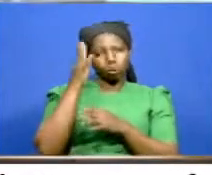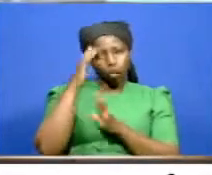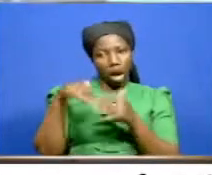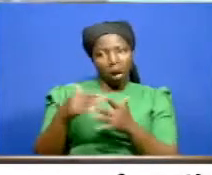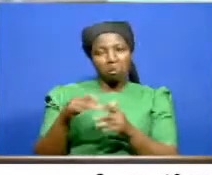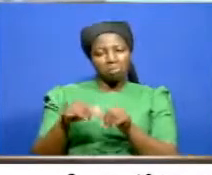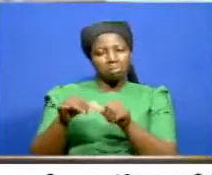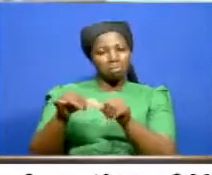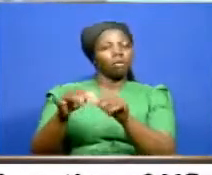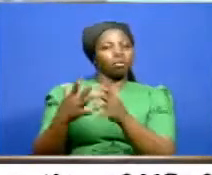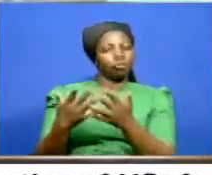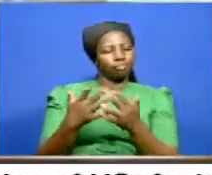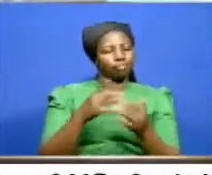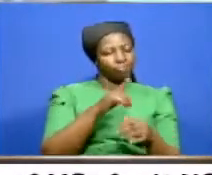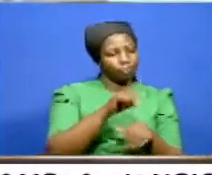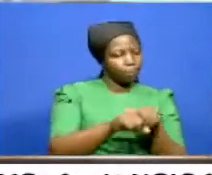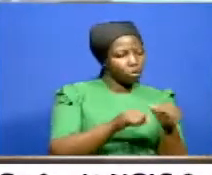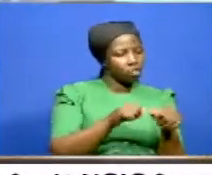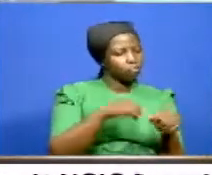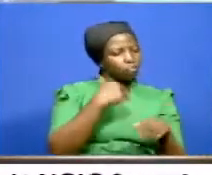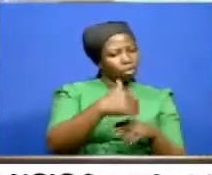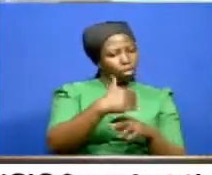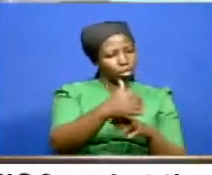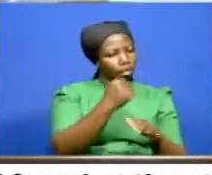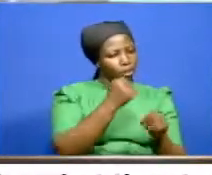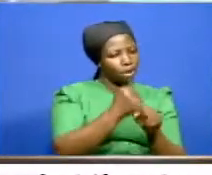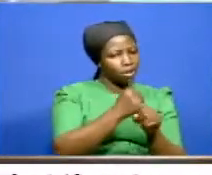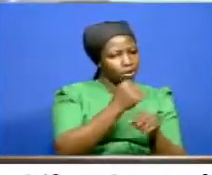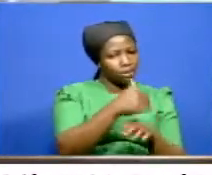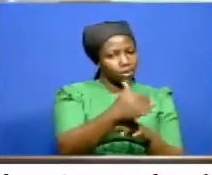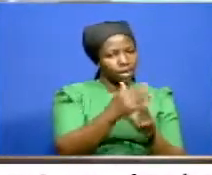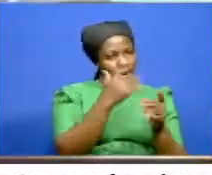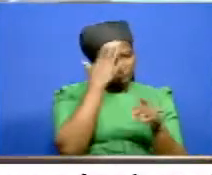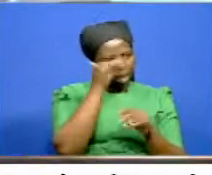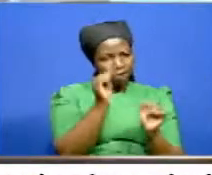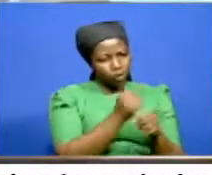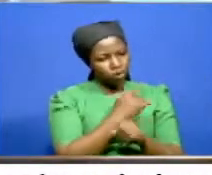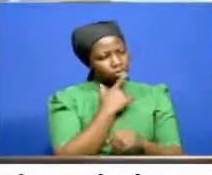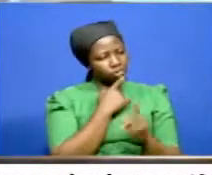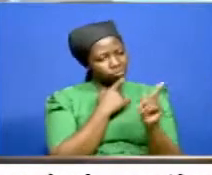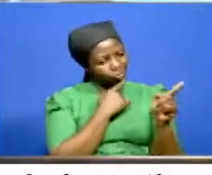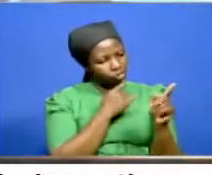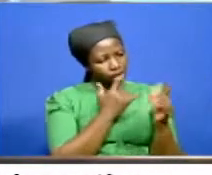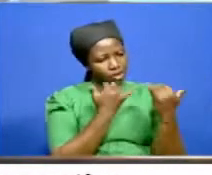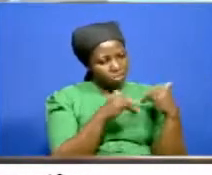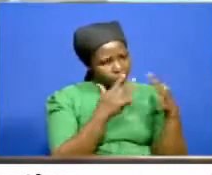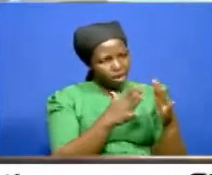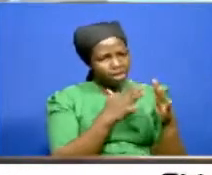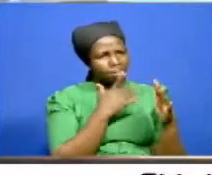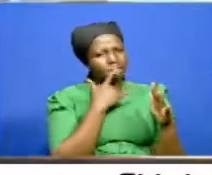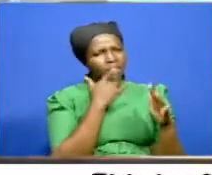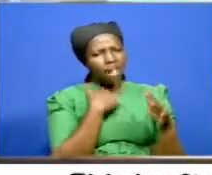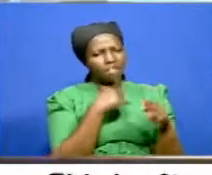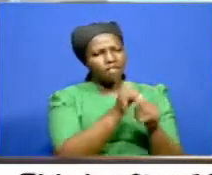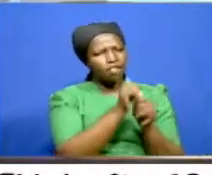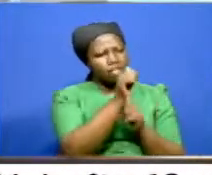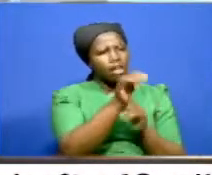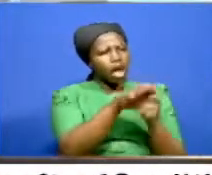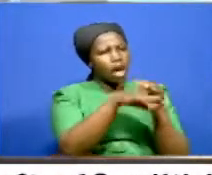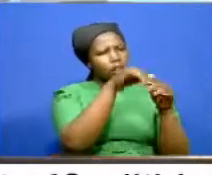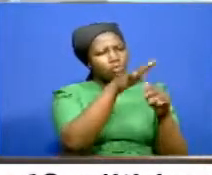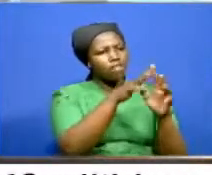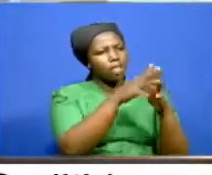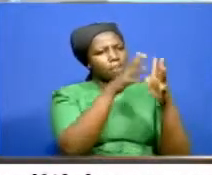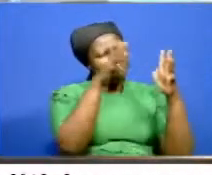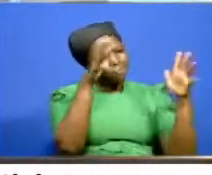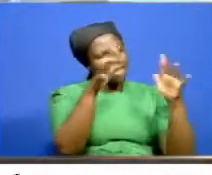about consistency. It's about consistency. You can't actually pinpoint players, you know, like, let's say 15 out of the huge